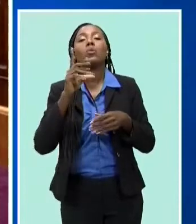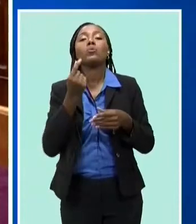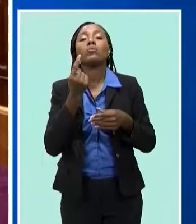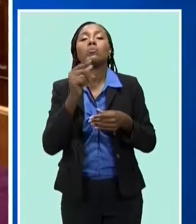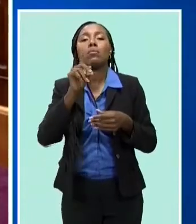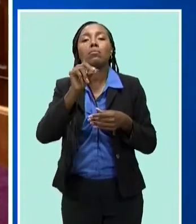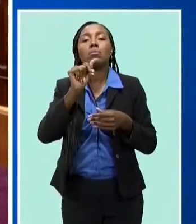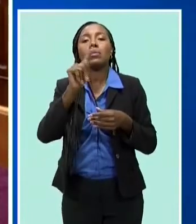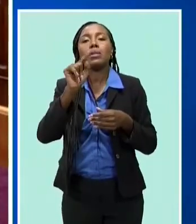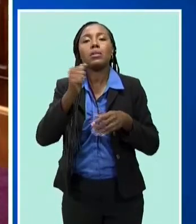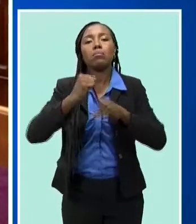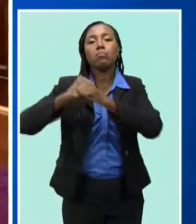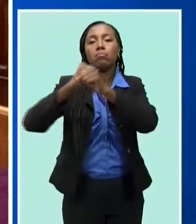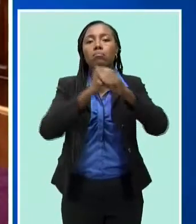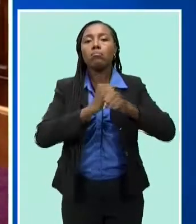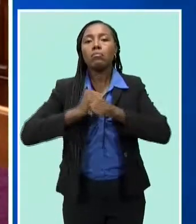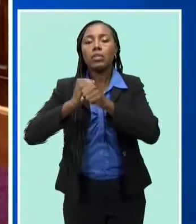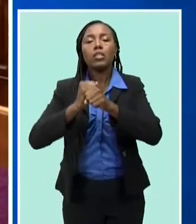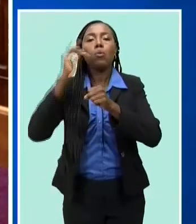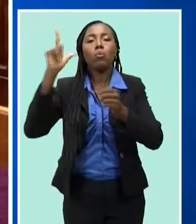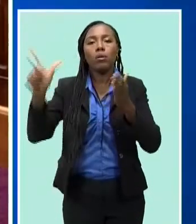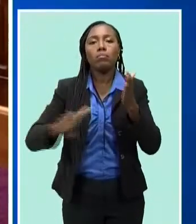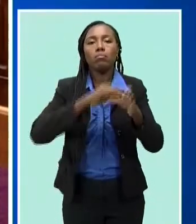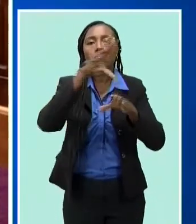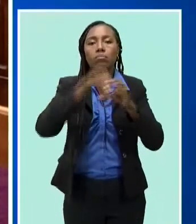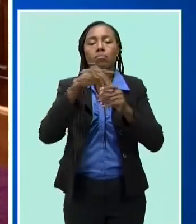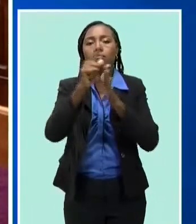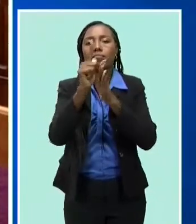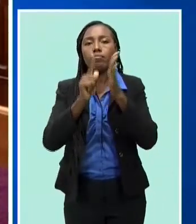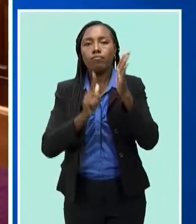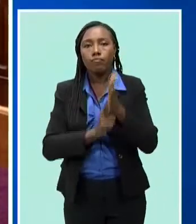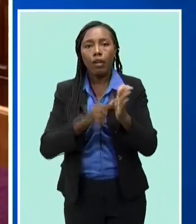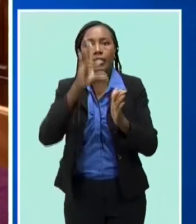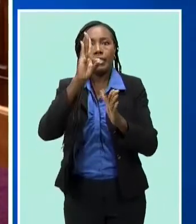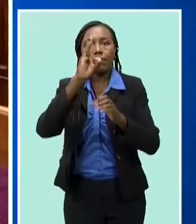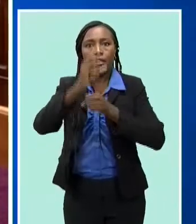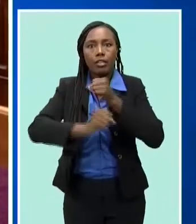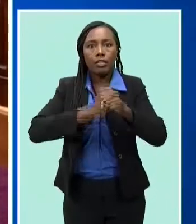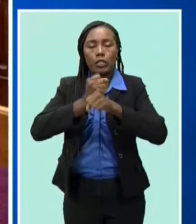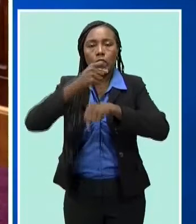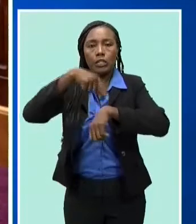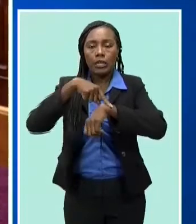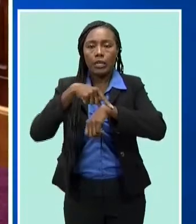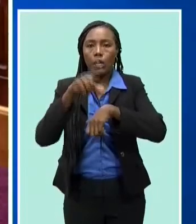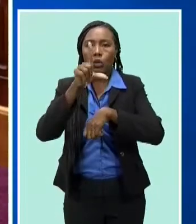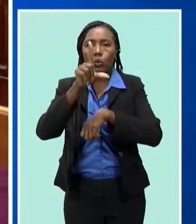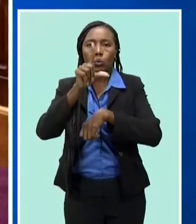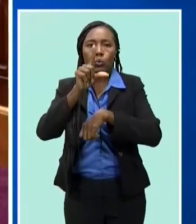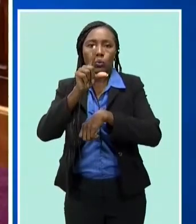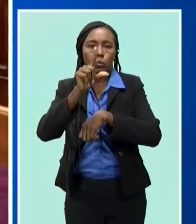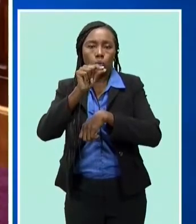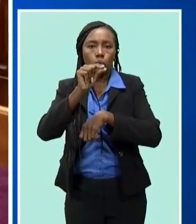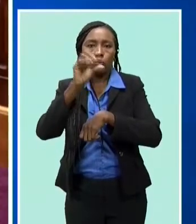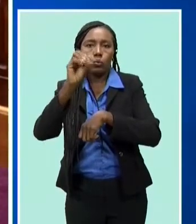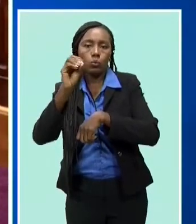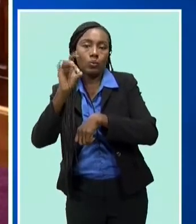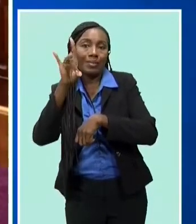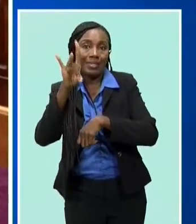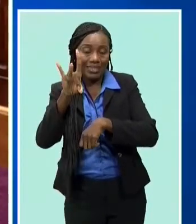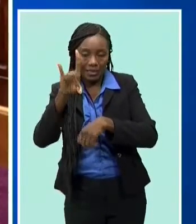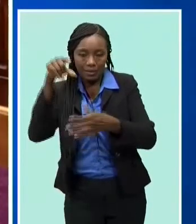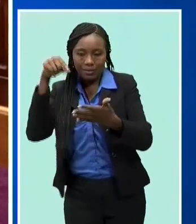data protection legislation within 7 years. Now, we signed on to that in 2008. And